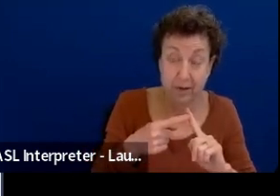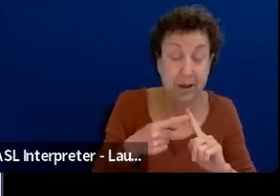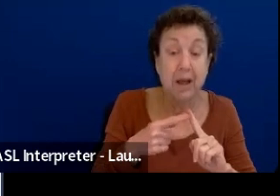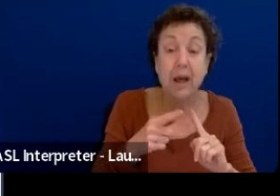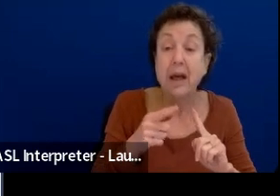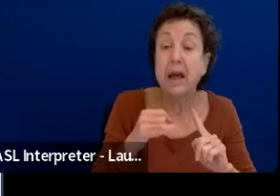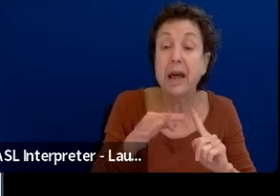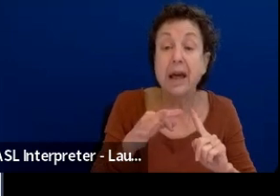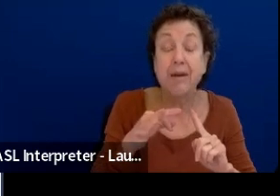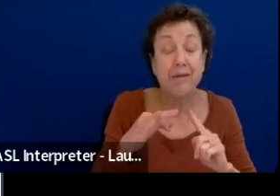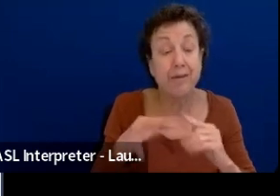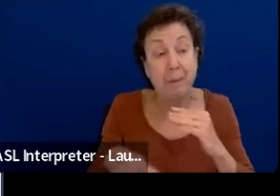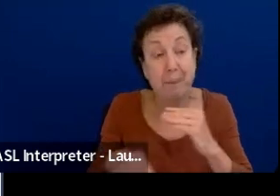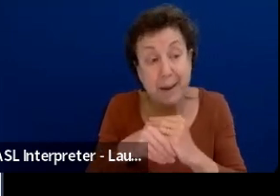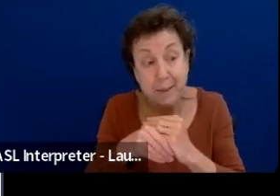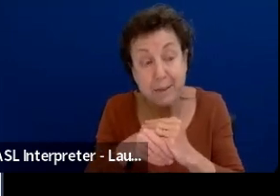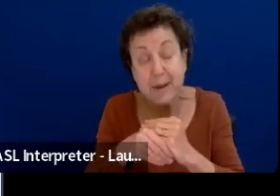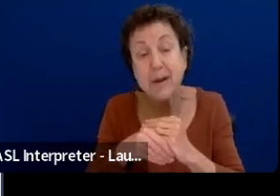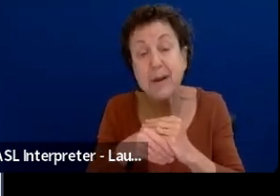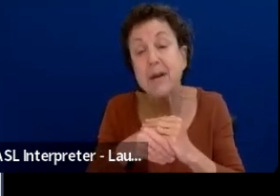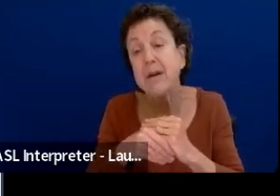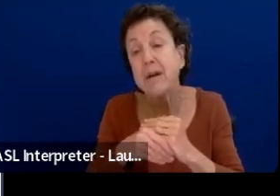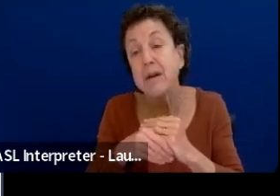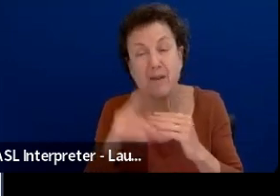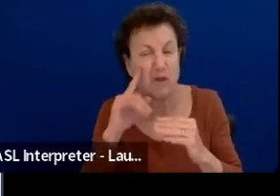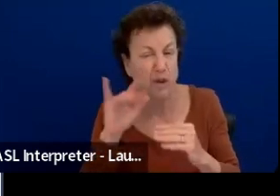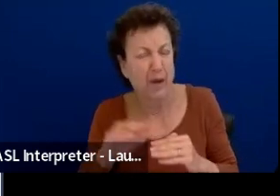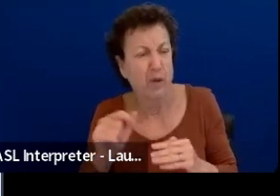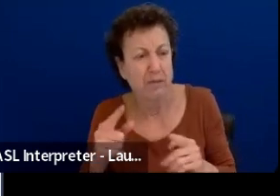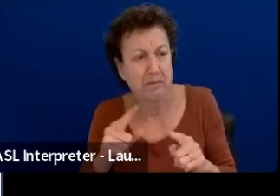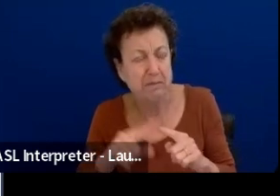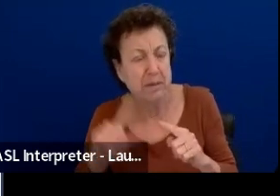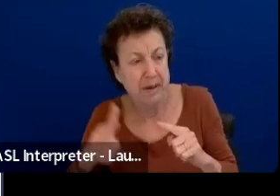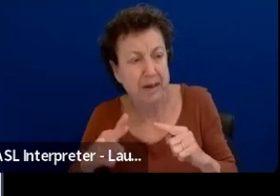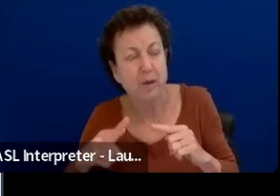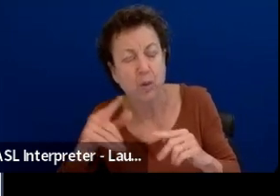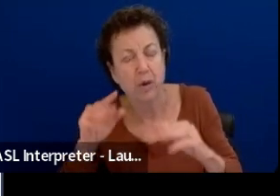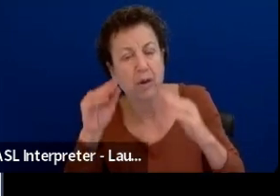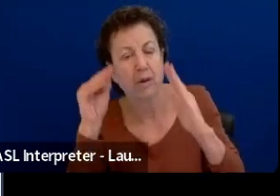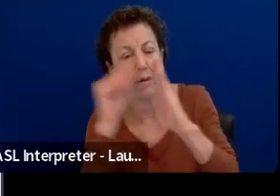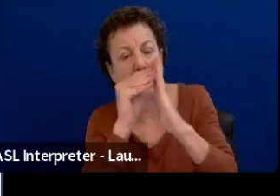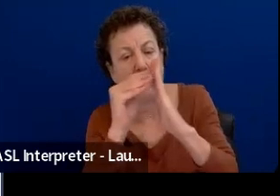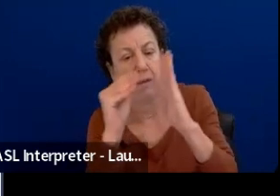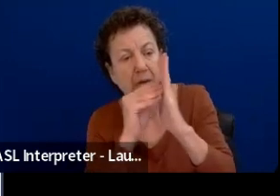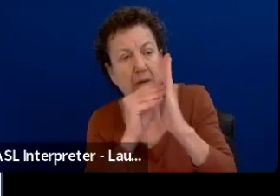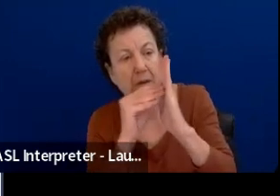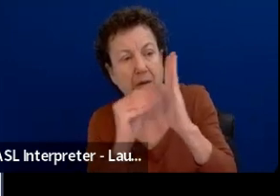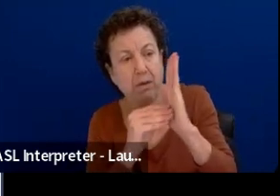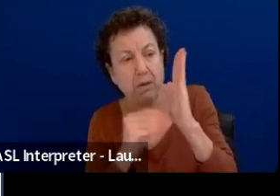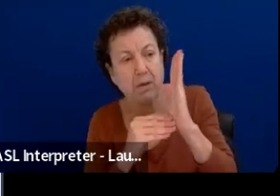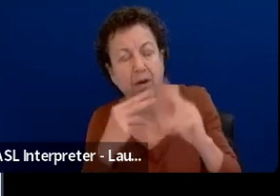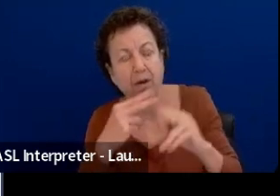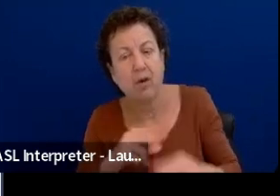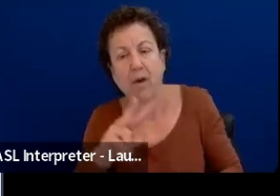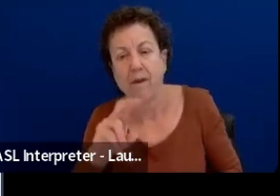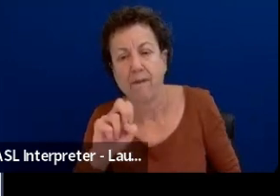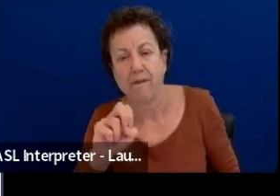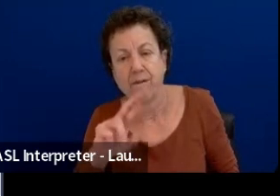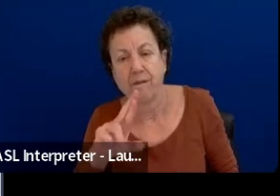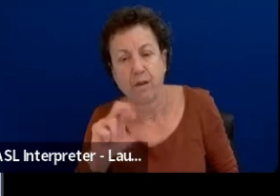are any amendments that are posted for this bill later, those will be listed underneath.